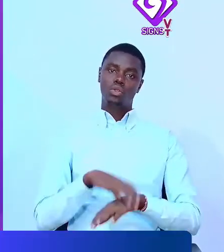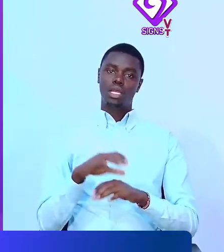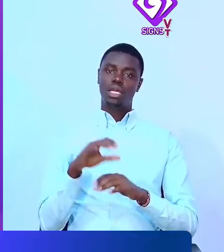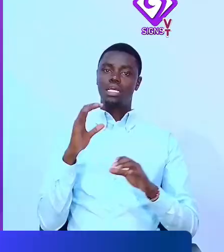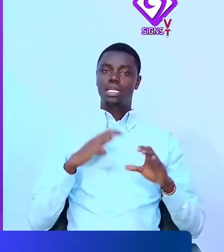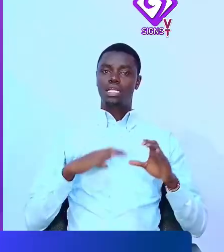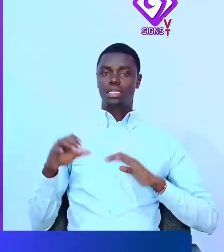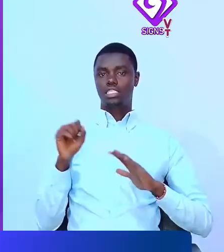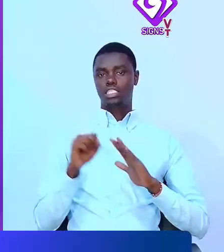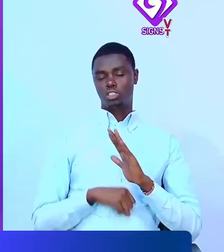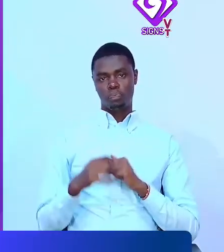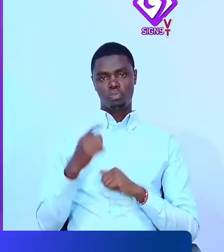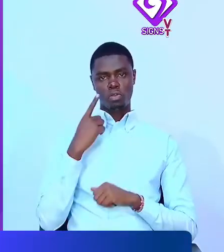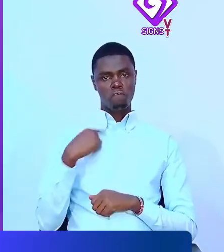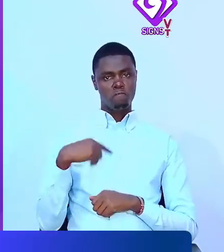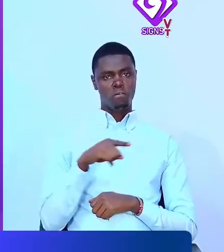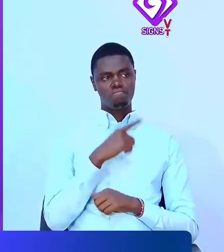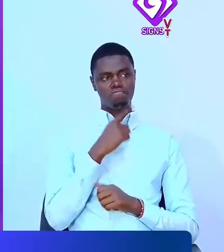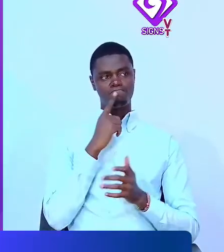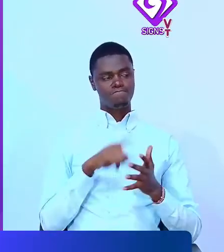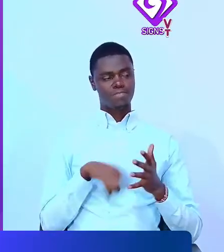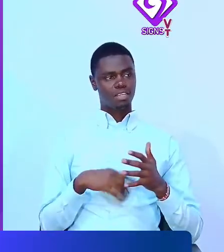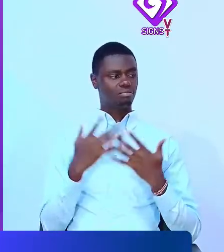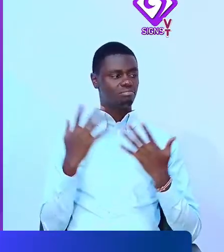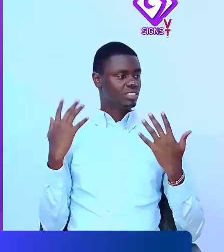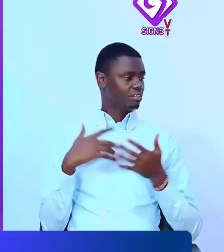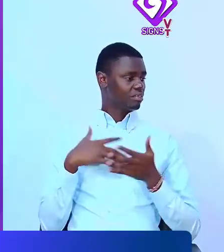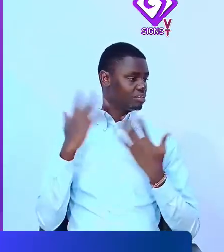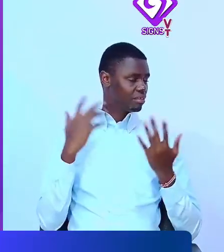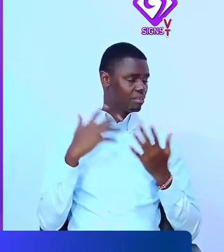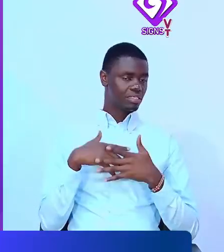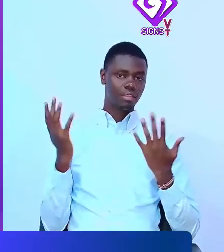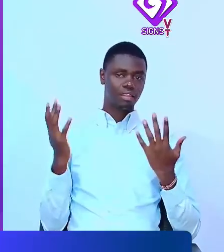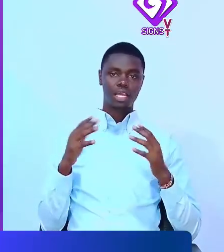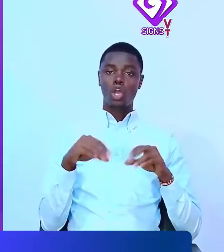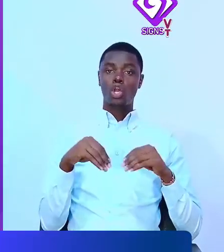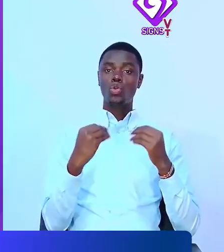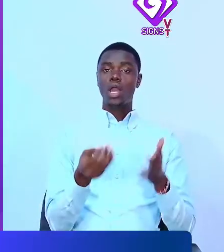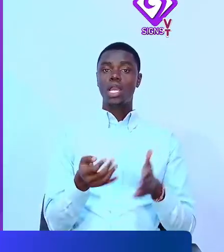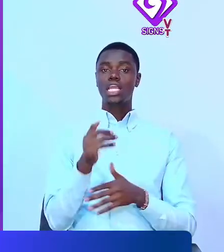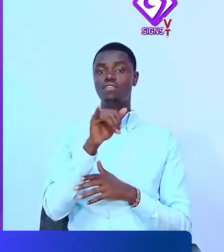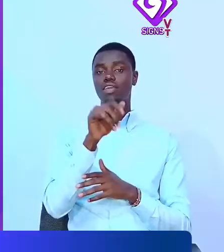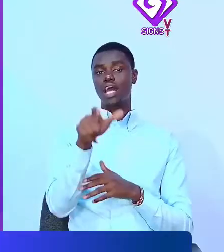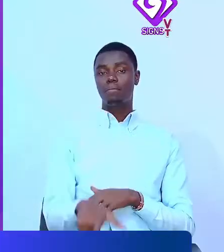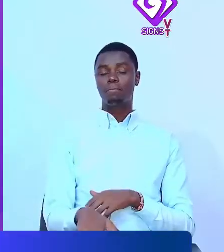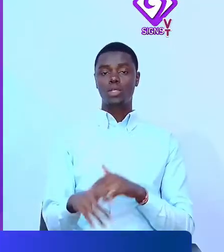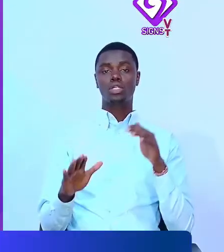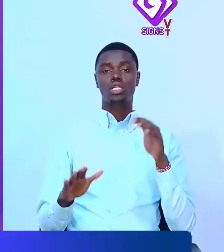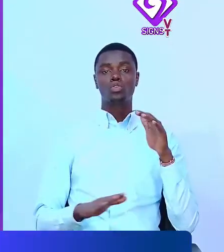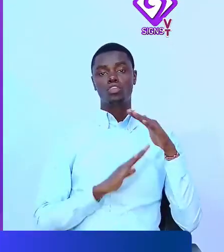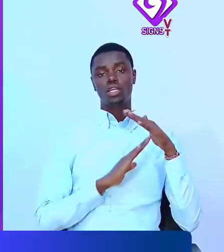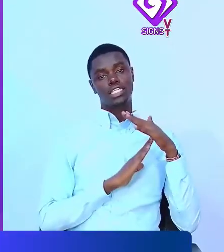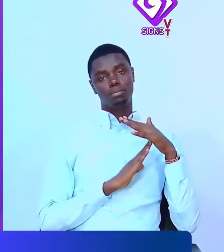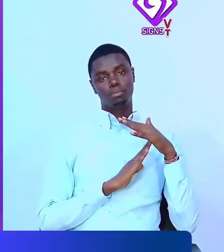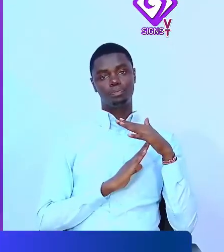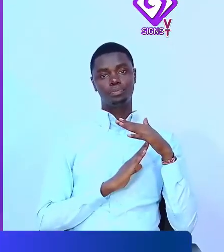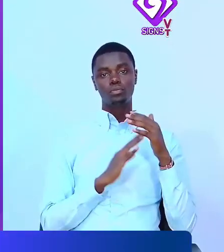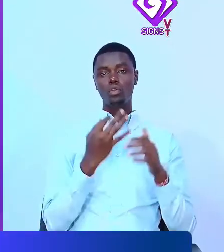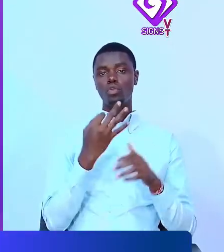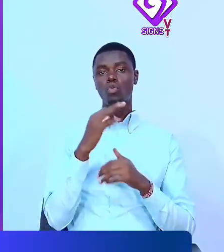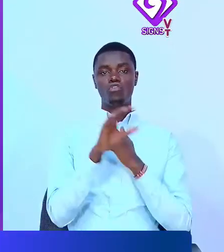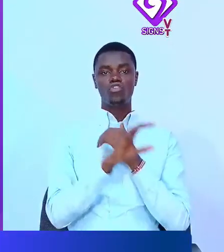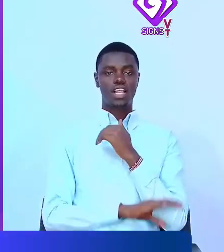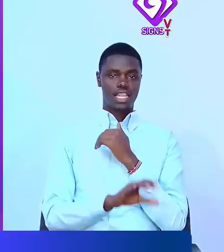citizenship. For us here, we are selling it like nothing else. You are giving that person sovereignty of a